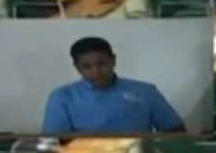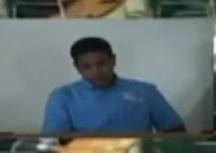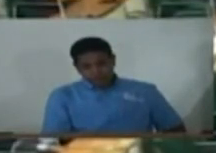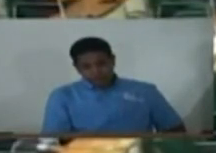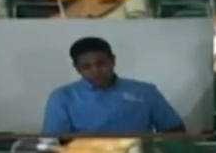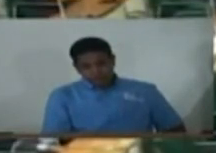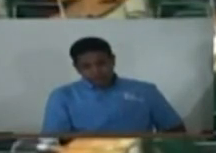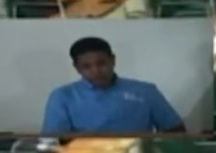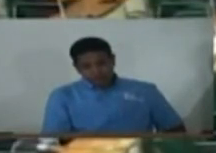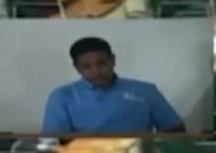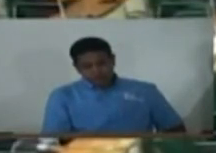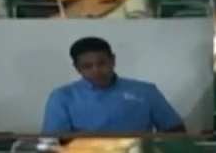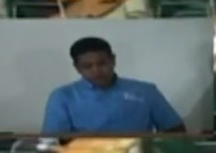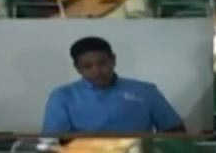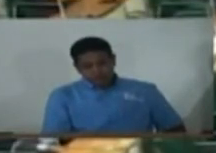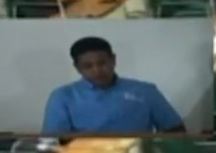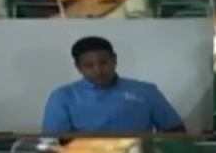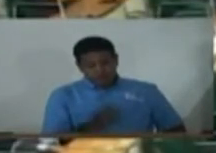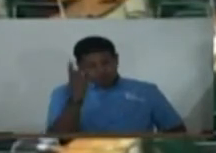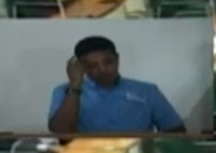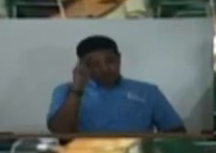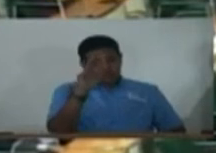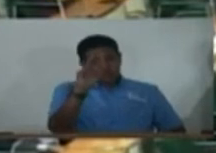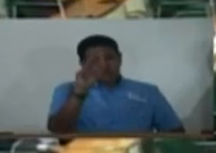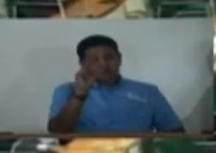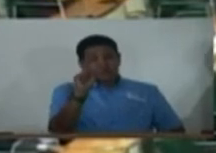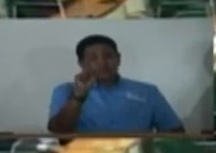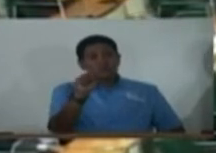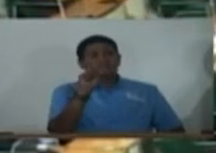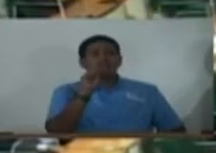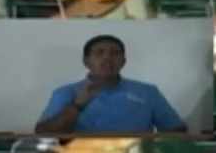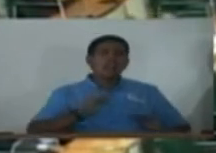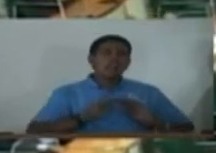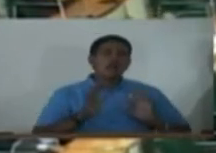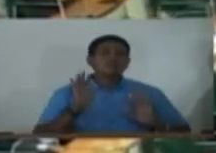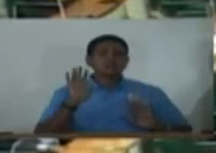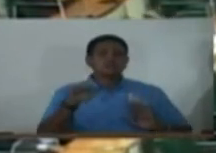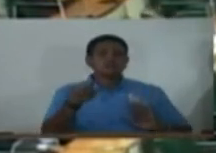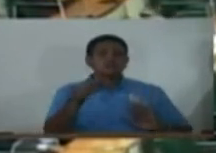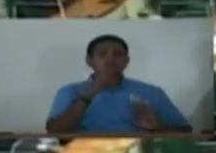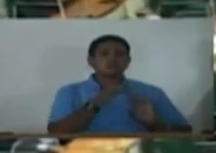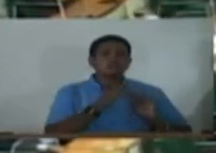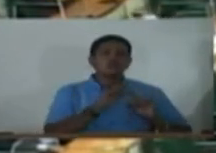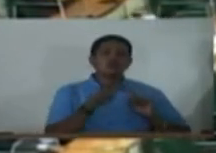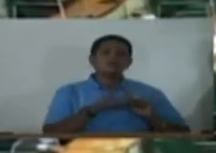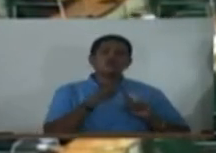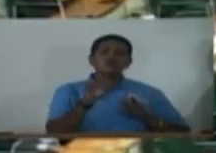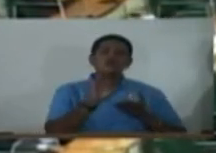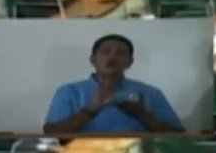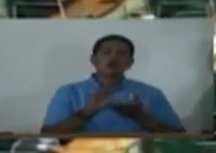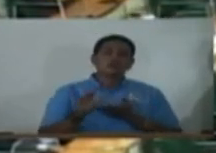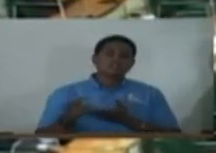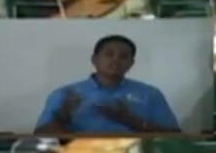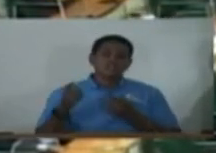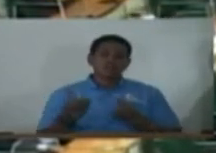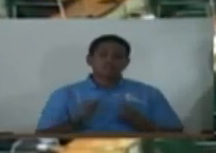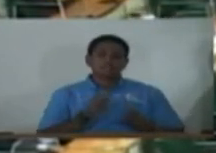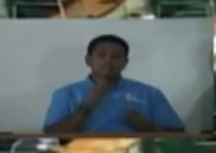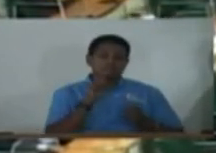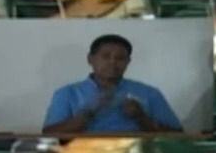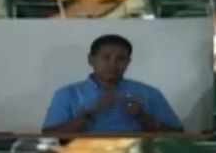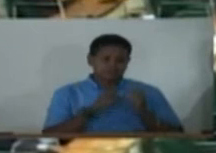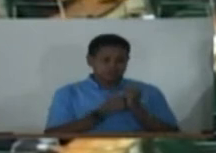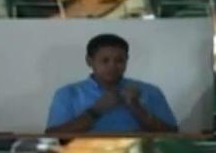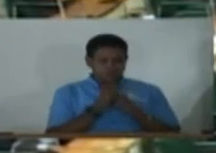Prime Minister, just three quick questions, more for clarification. You mentioned about the concession, and I was particularly struck that they